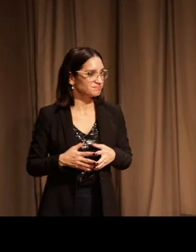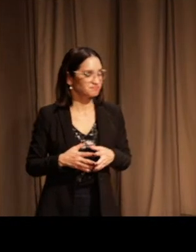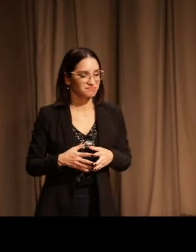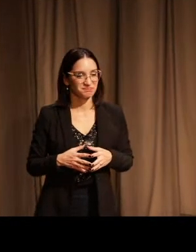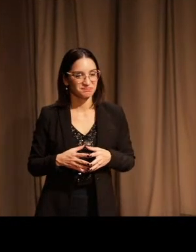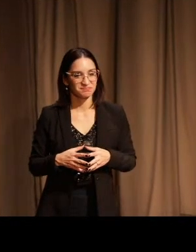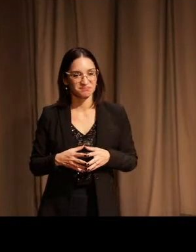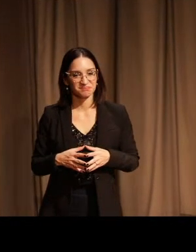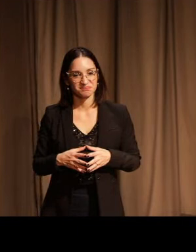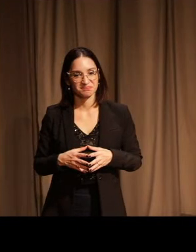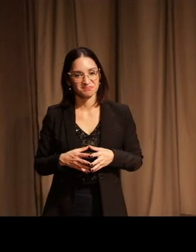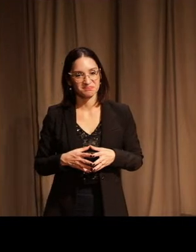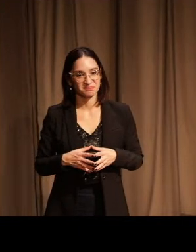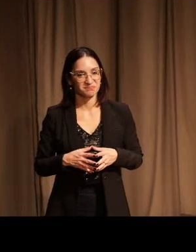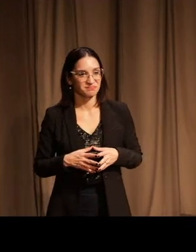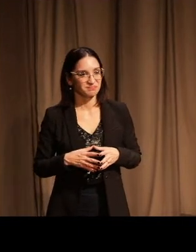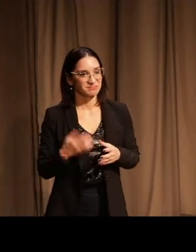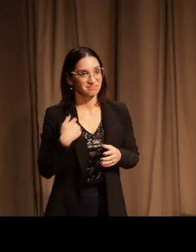ai, Dio mio.